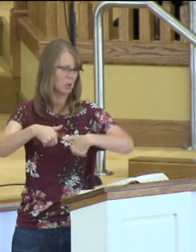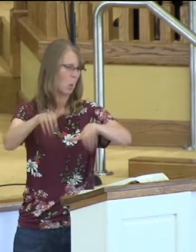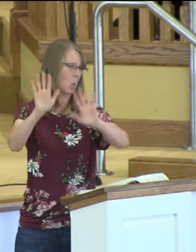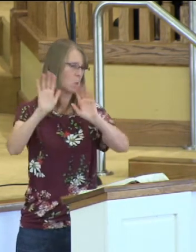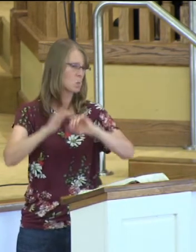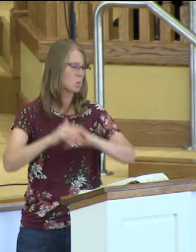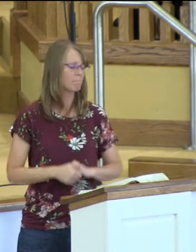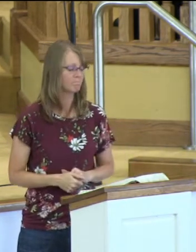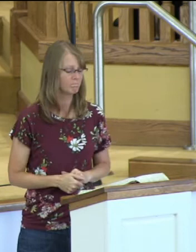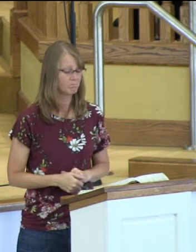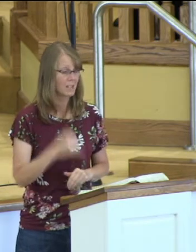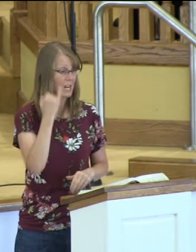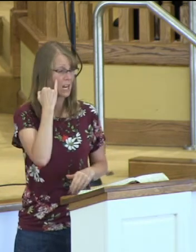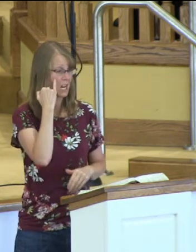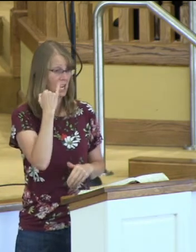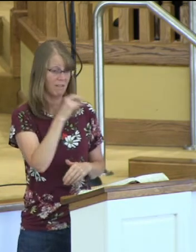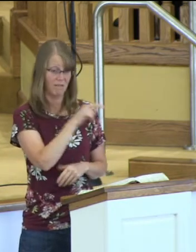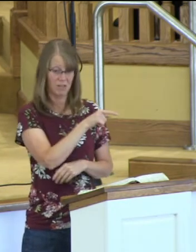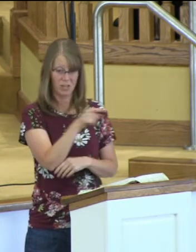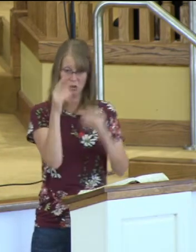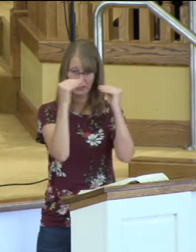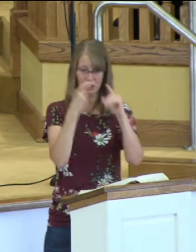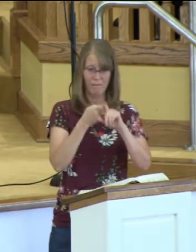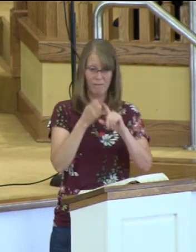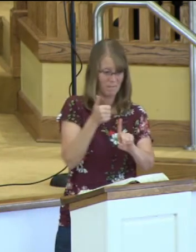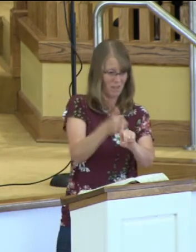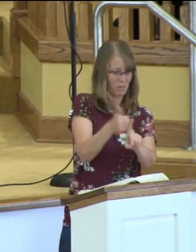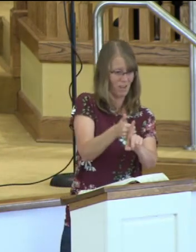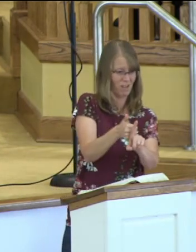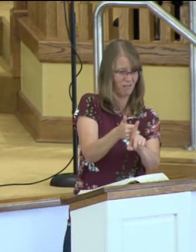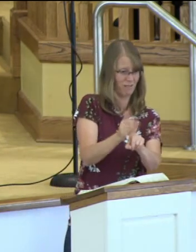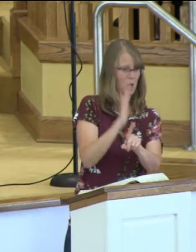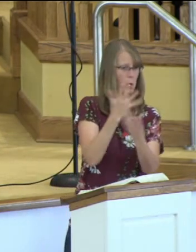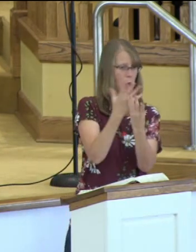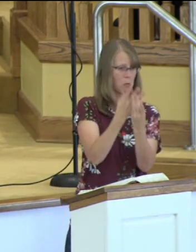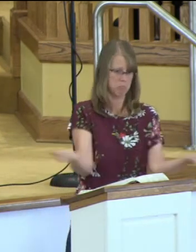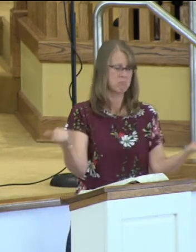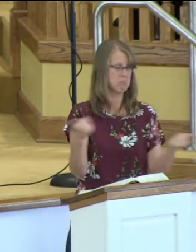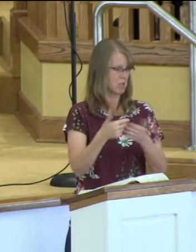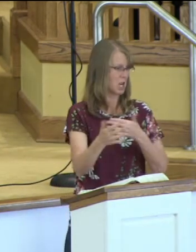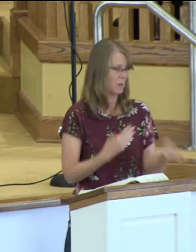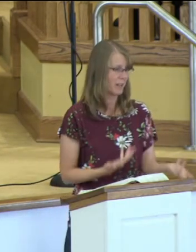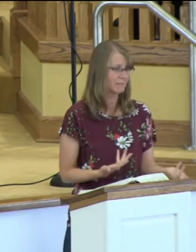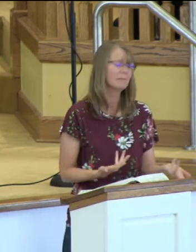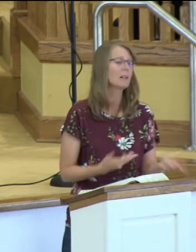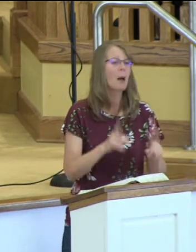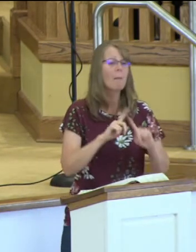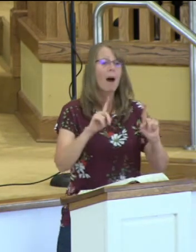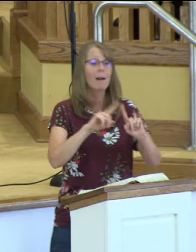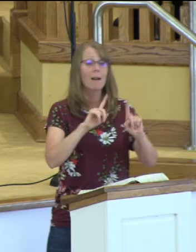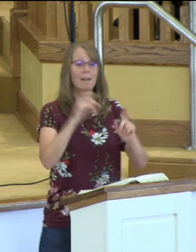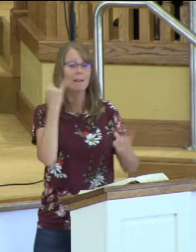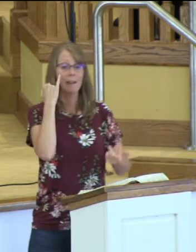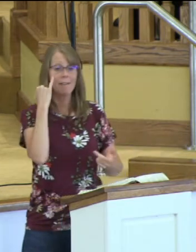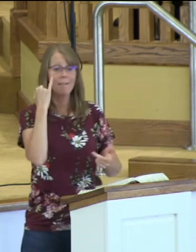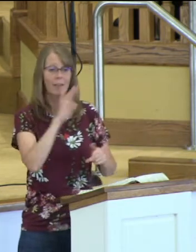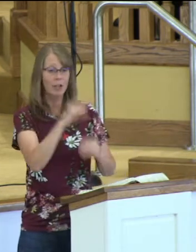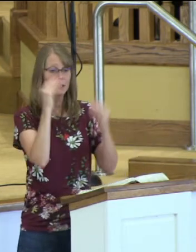alone, because if it's of their own selves, it's going to come to naught anyway. It's not going to be anything, but if it be of God,